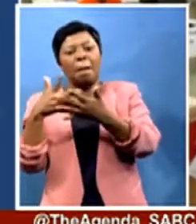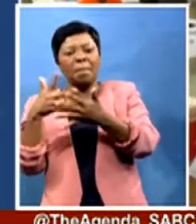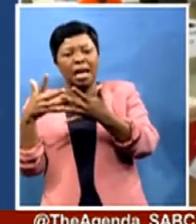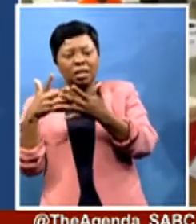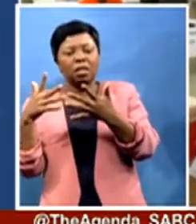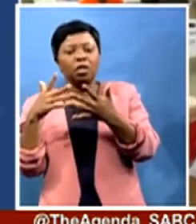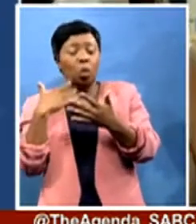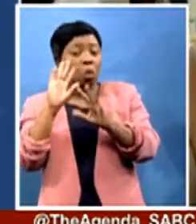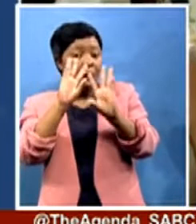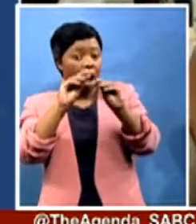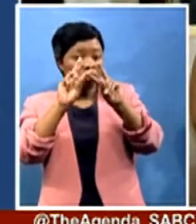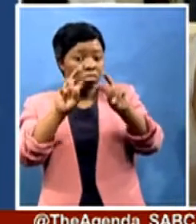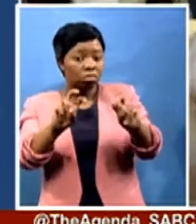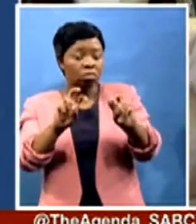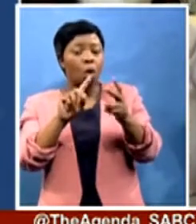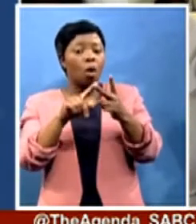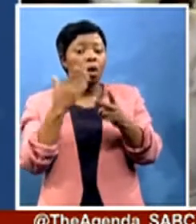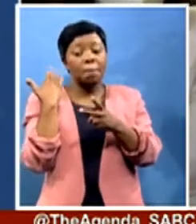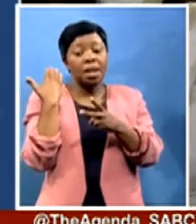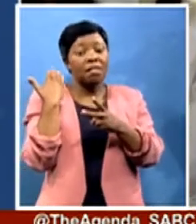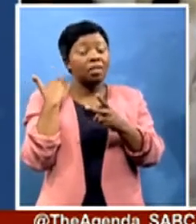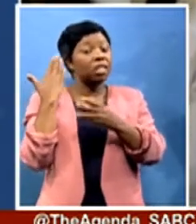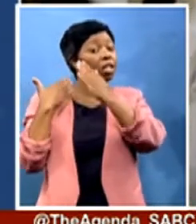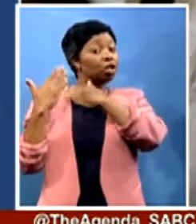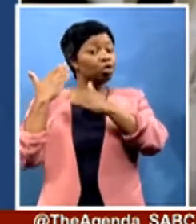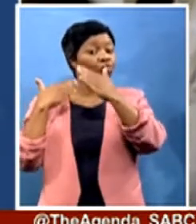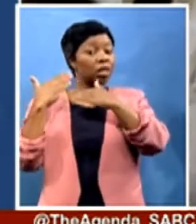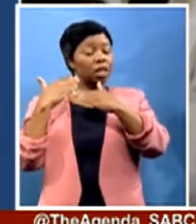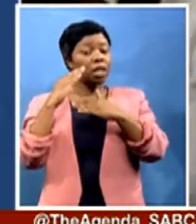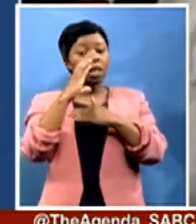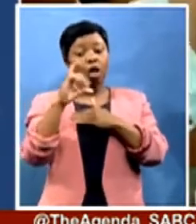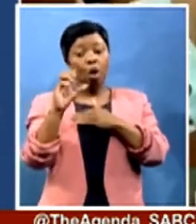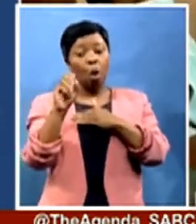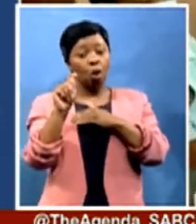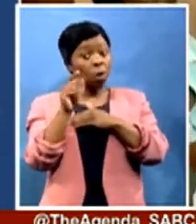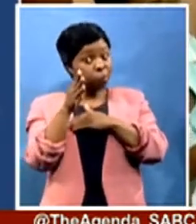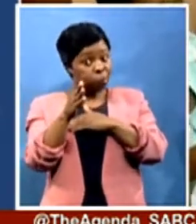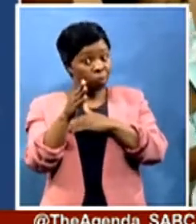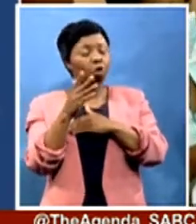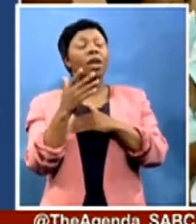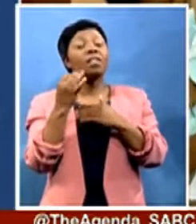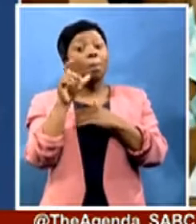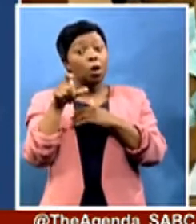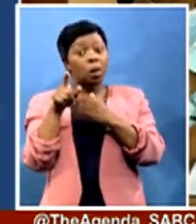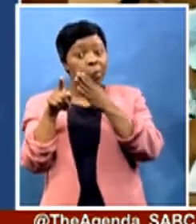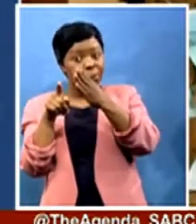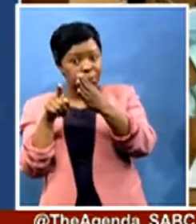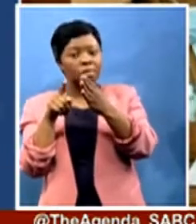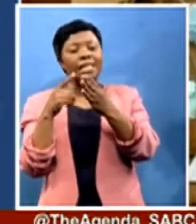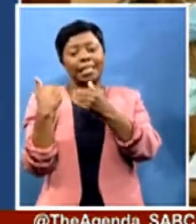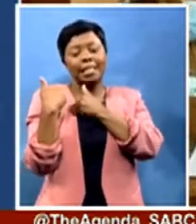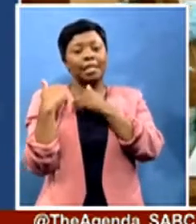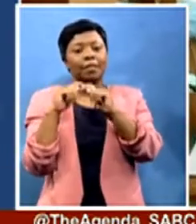of clots. If someone has, then we do refer them to the safety team, and the safety team decides whether they should proceed